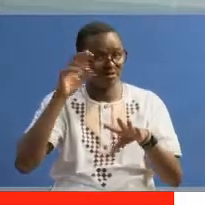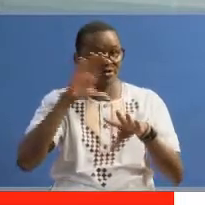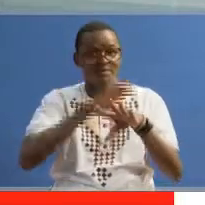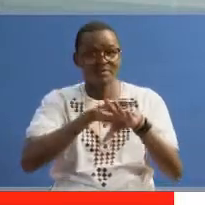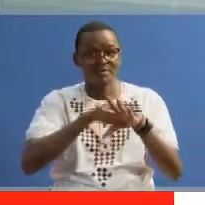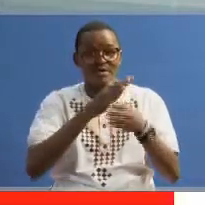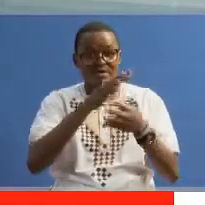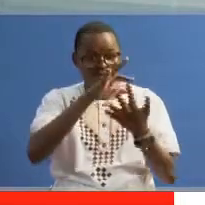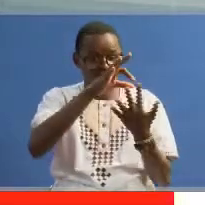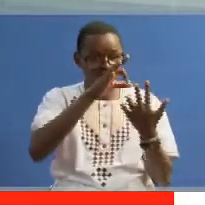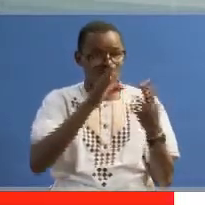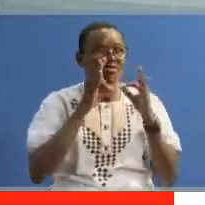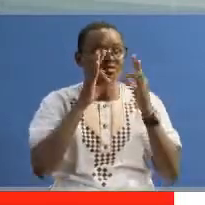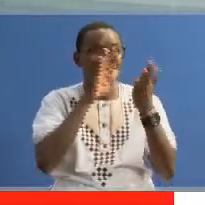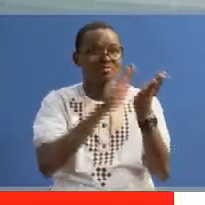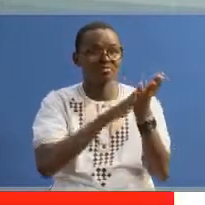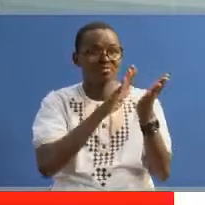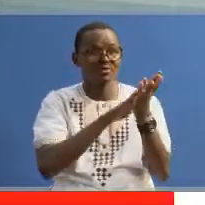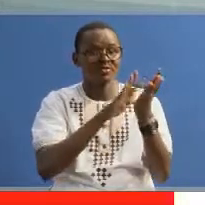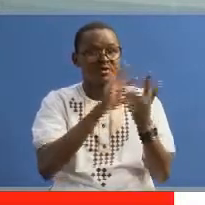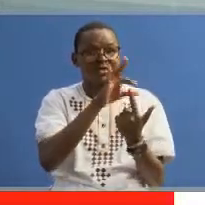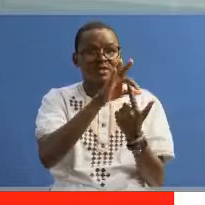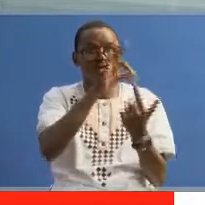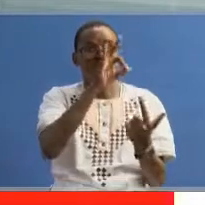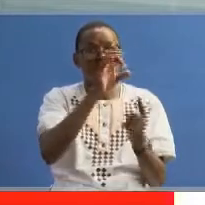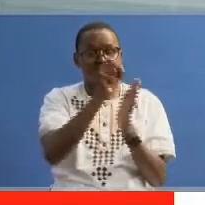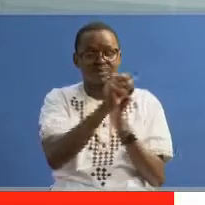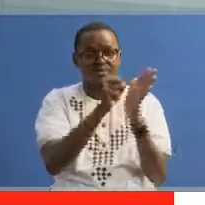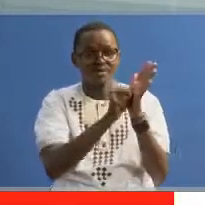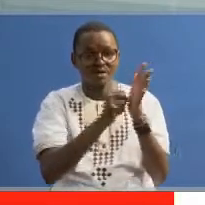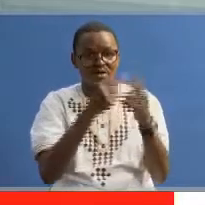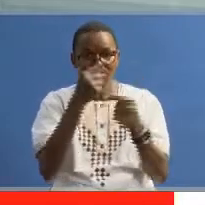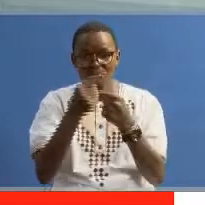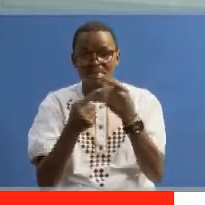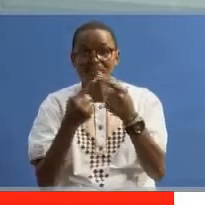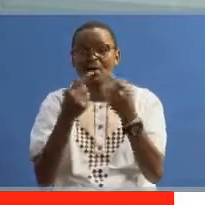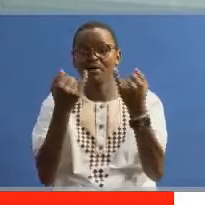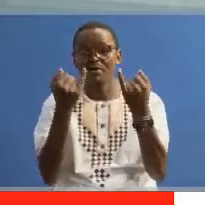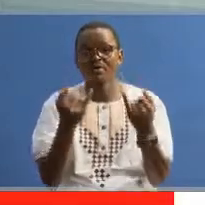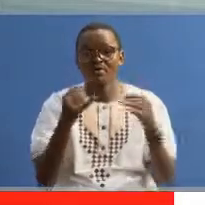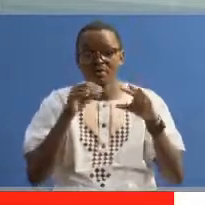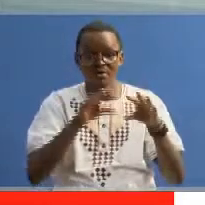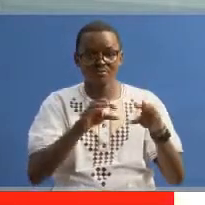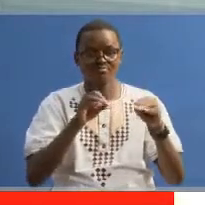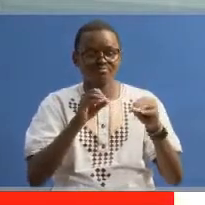getting to sample your feed on these specific subjects as we continue. But for now,